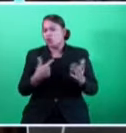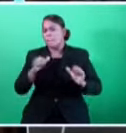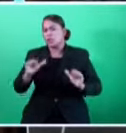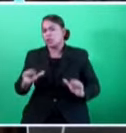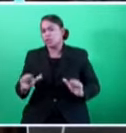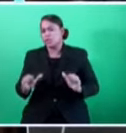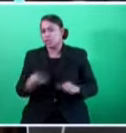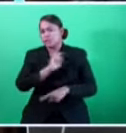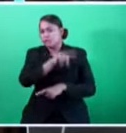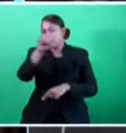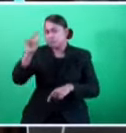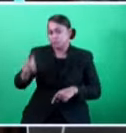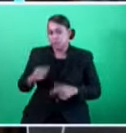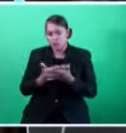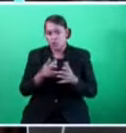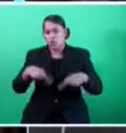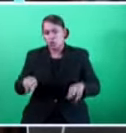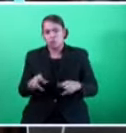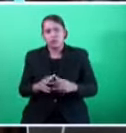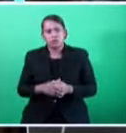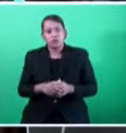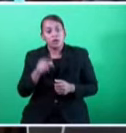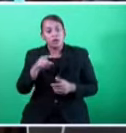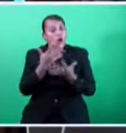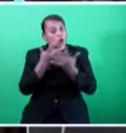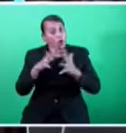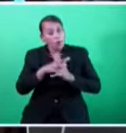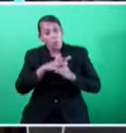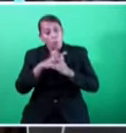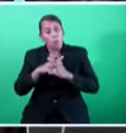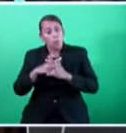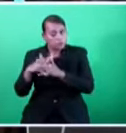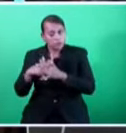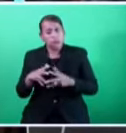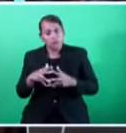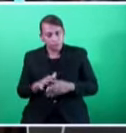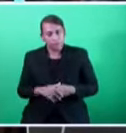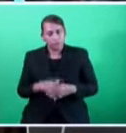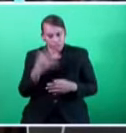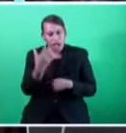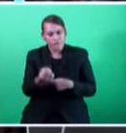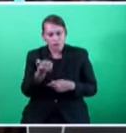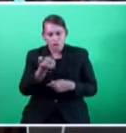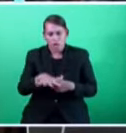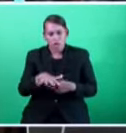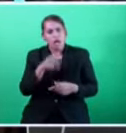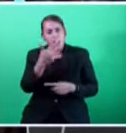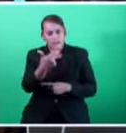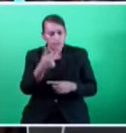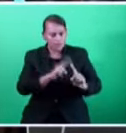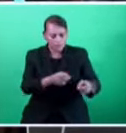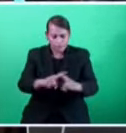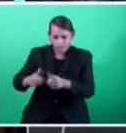area. For the Western Division, we have received for these 8 creeks, 8